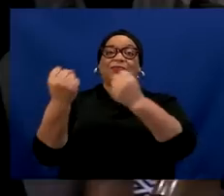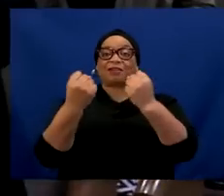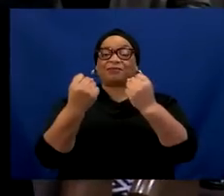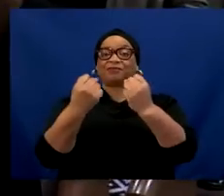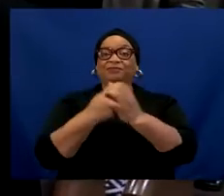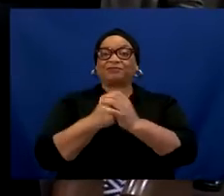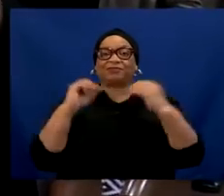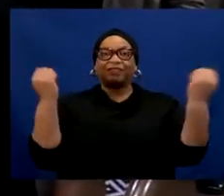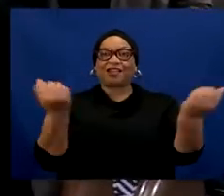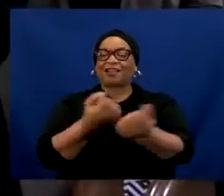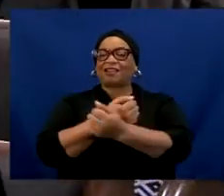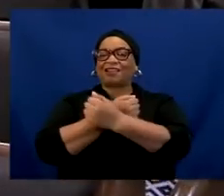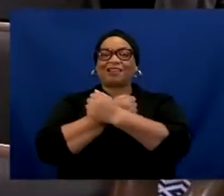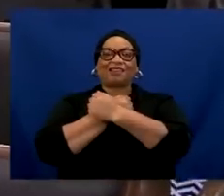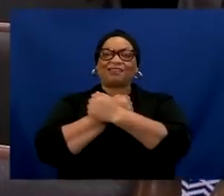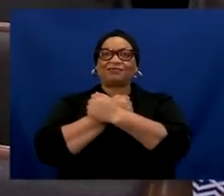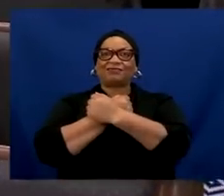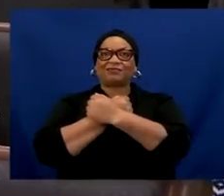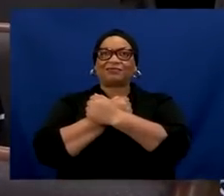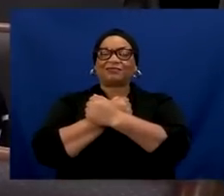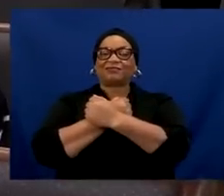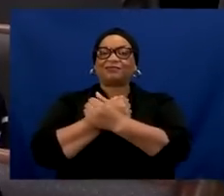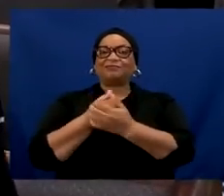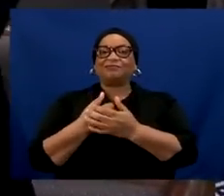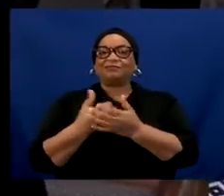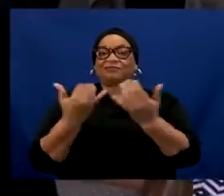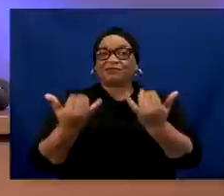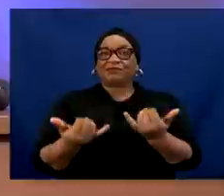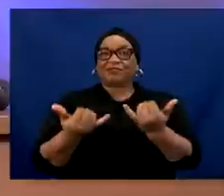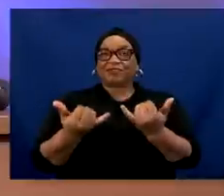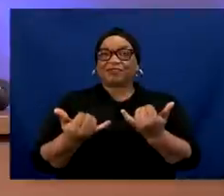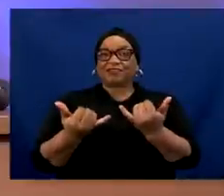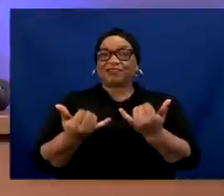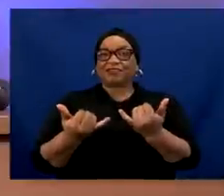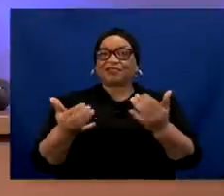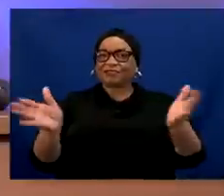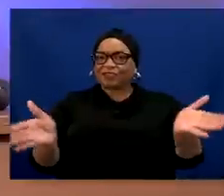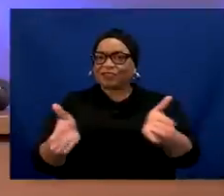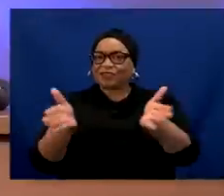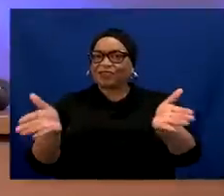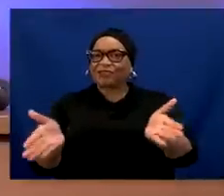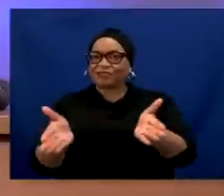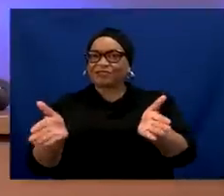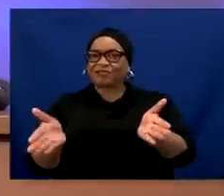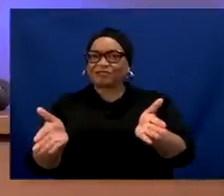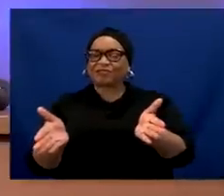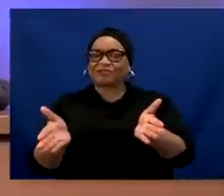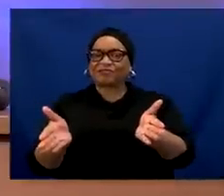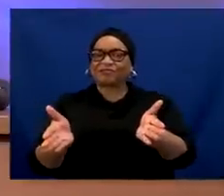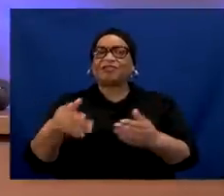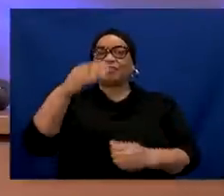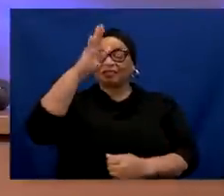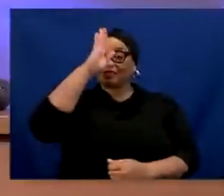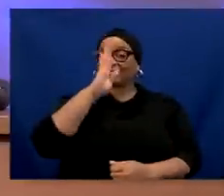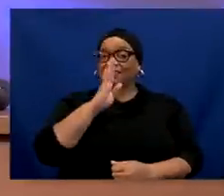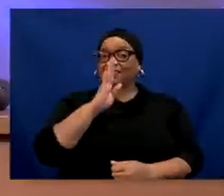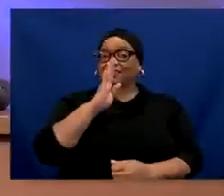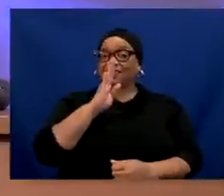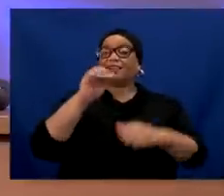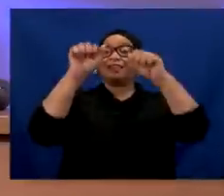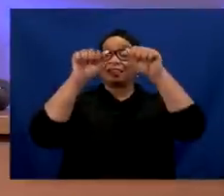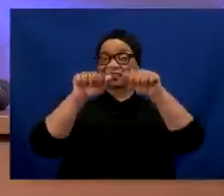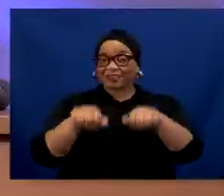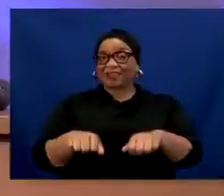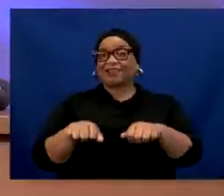I love it. I love it. I speak to you today to encourage you that God